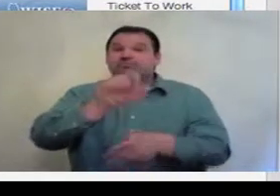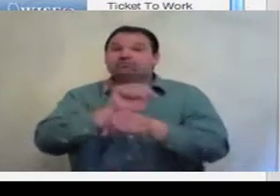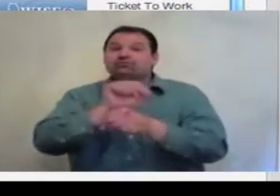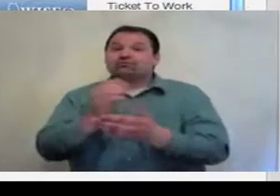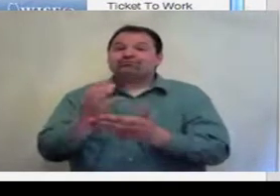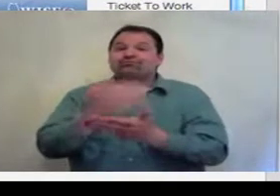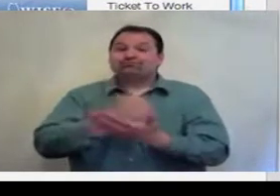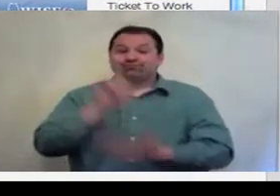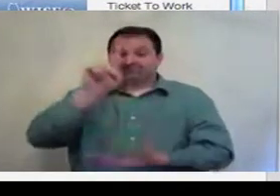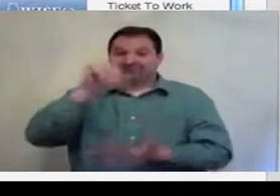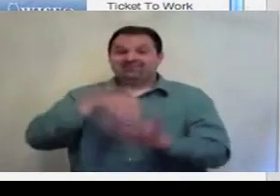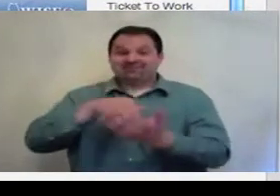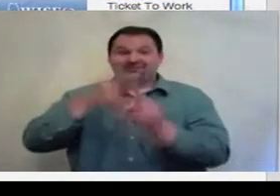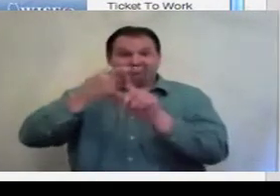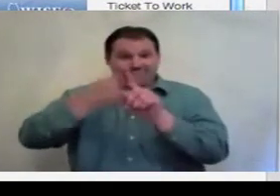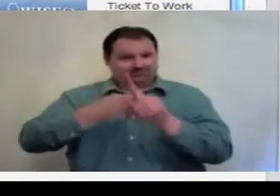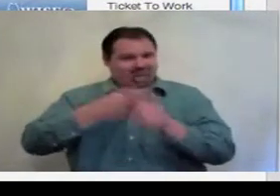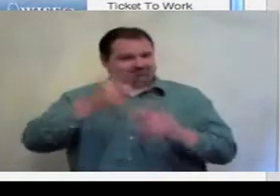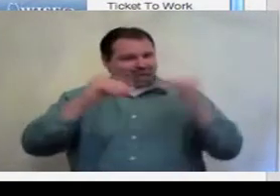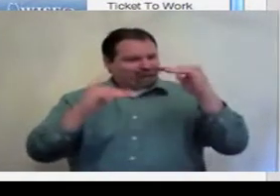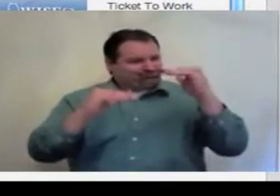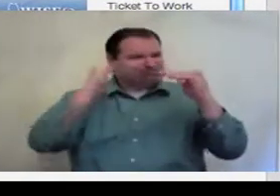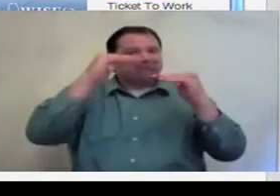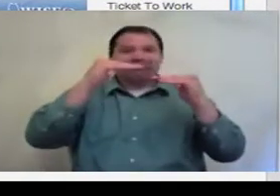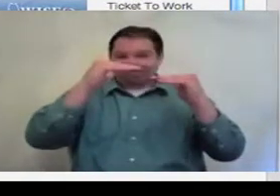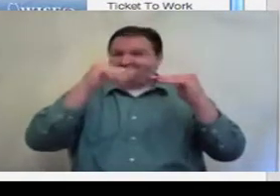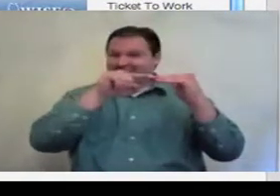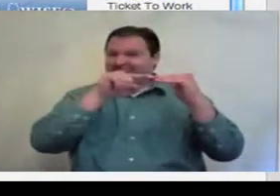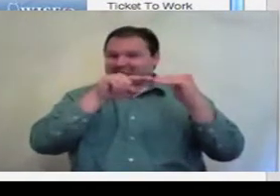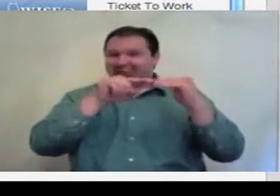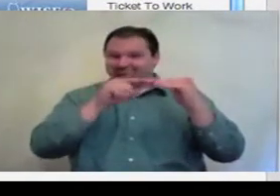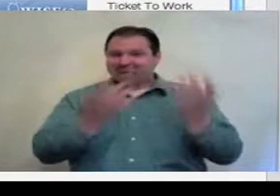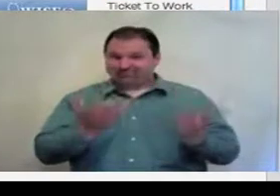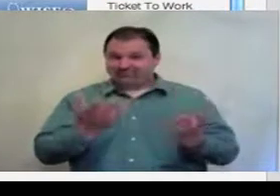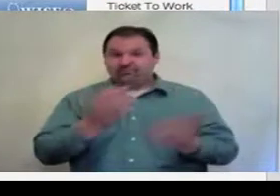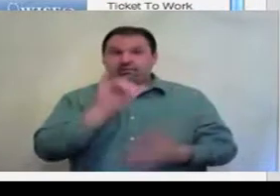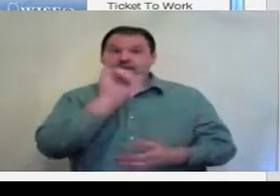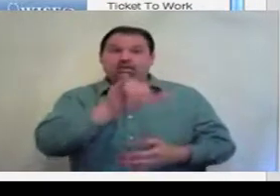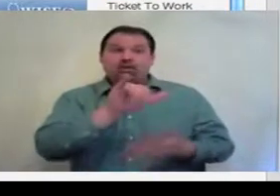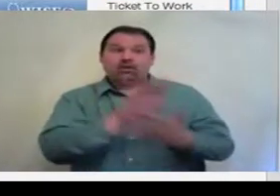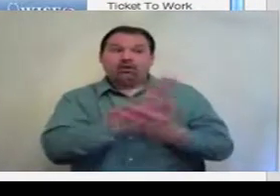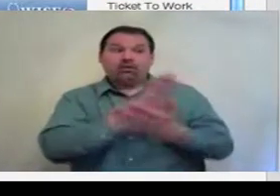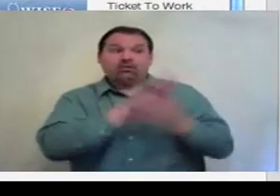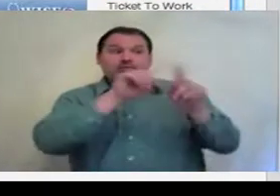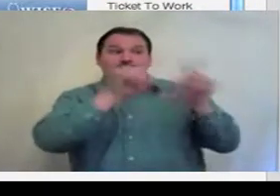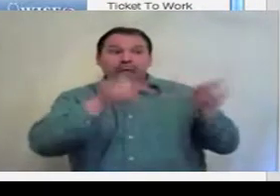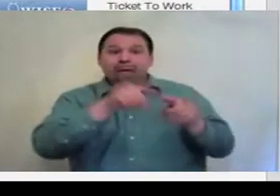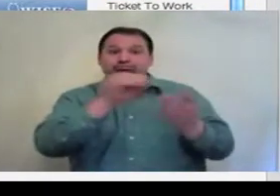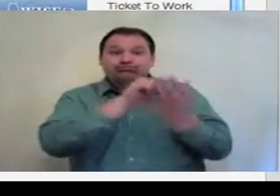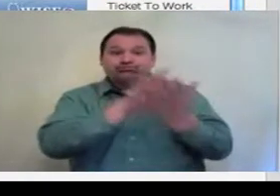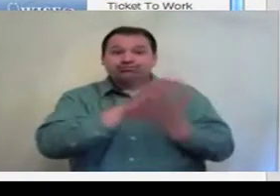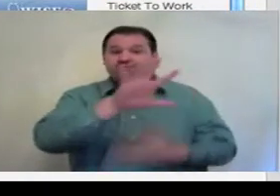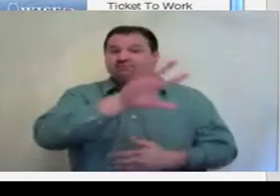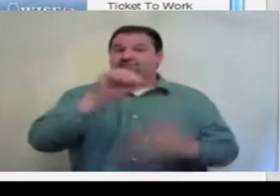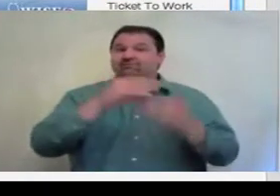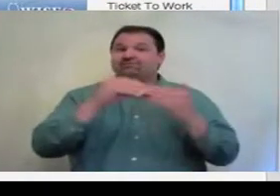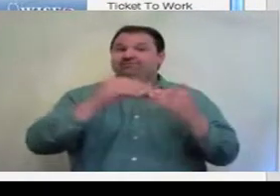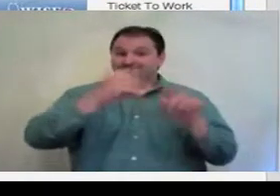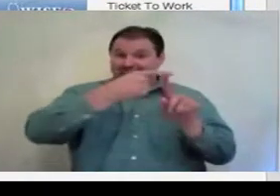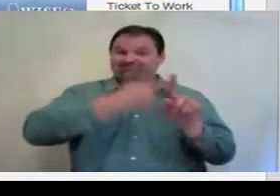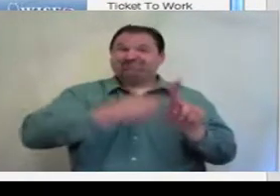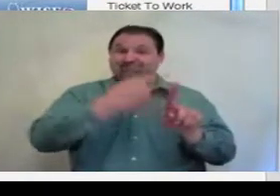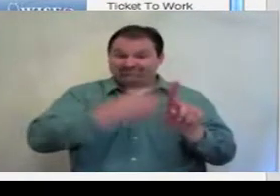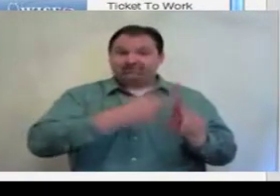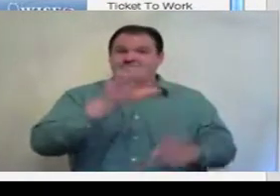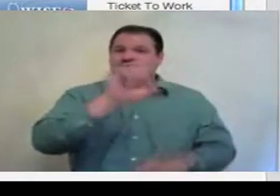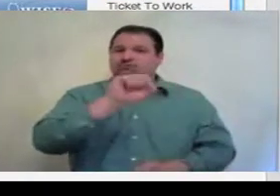$1,000. With just that $1,000, you're over that SGA level of $980. But if you apply for the $50 impairment-related